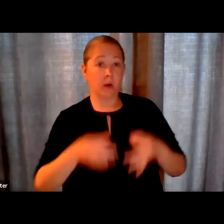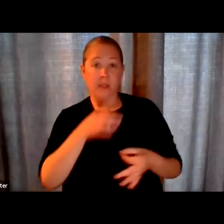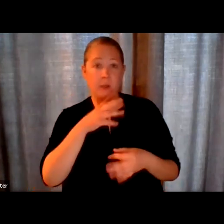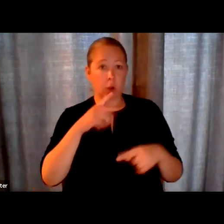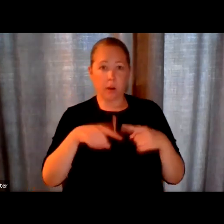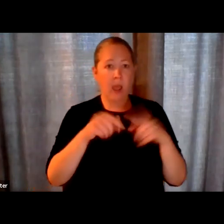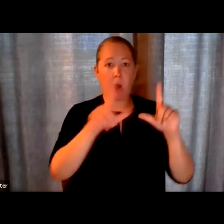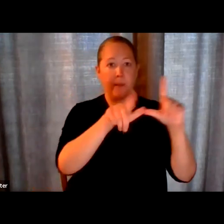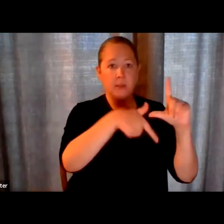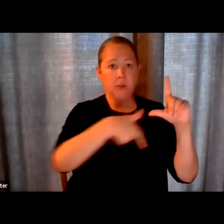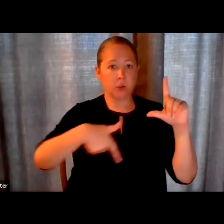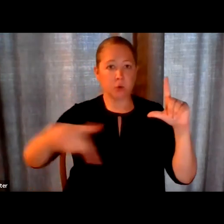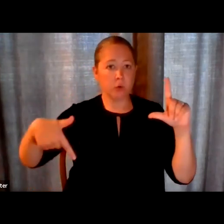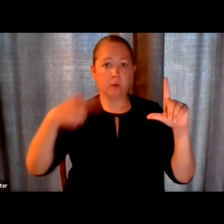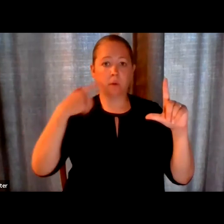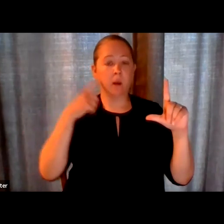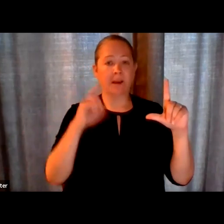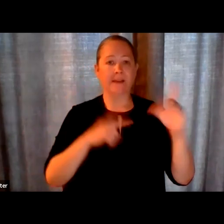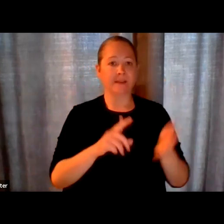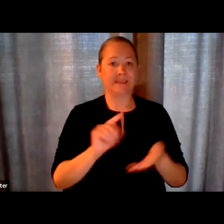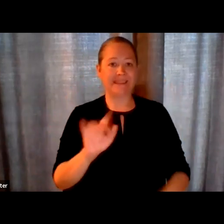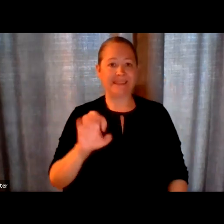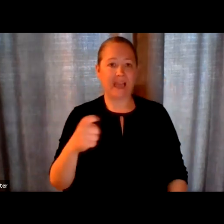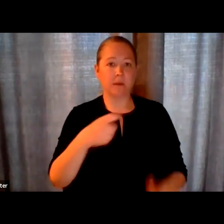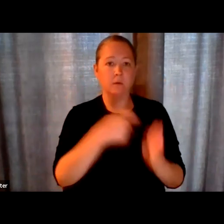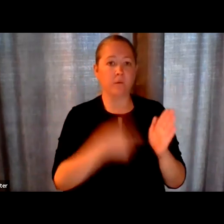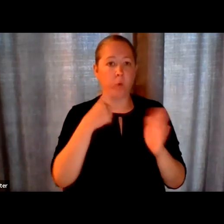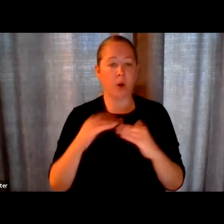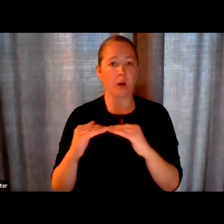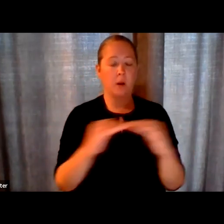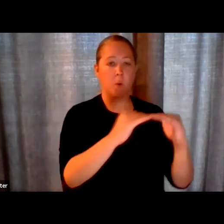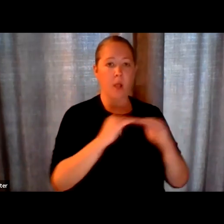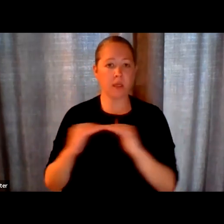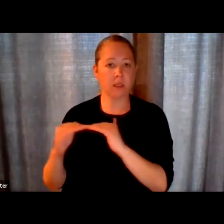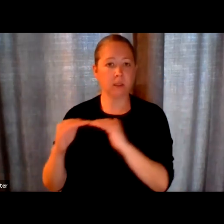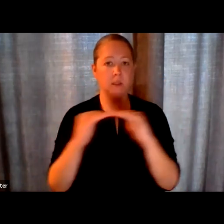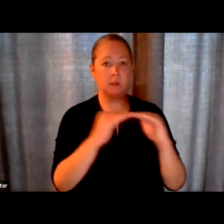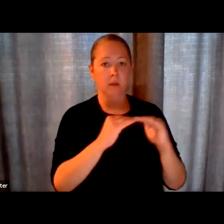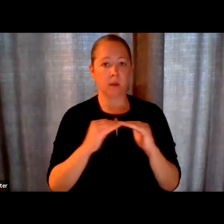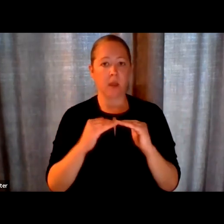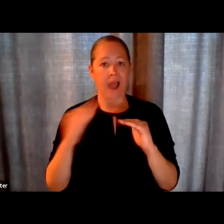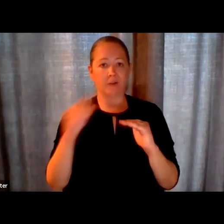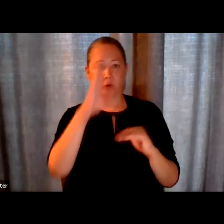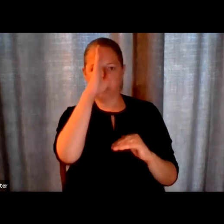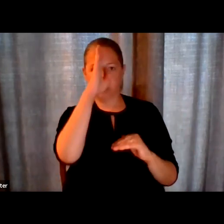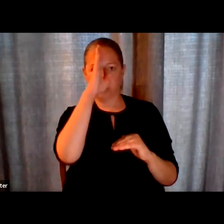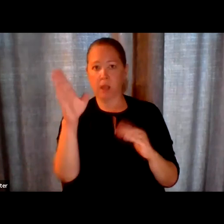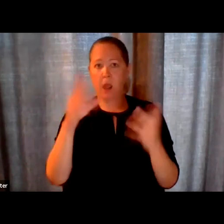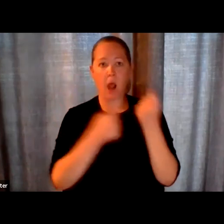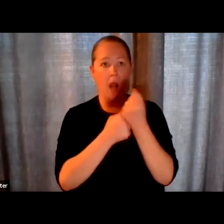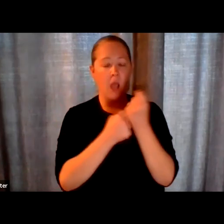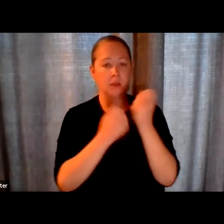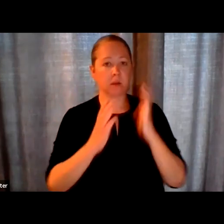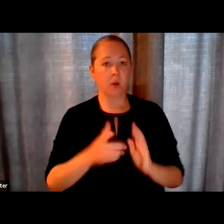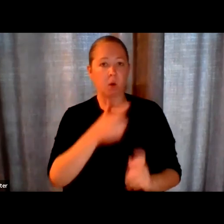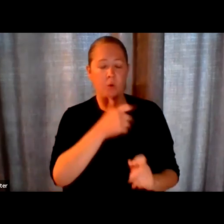and taxpayers who are for LGBTQ equality and straight allies who are